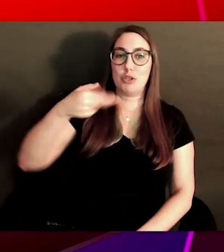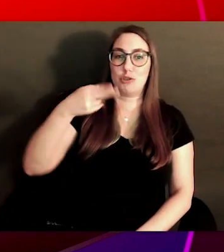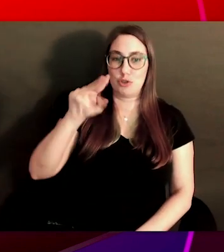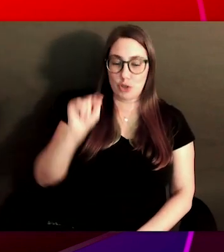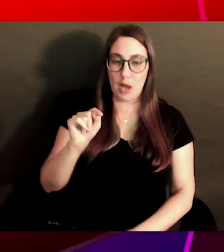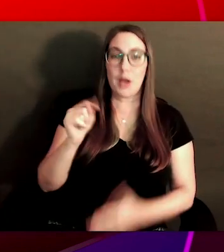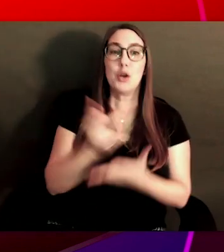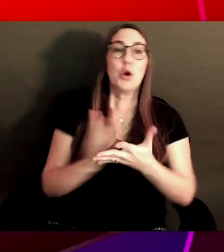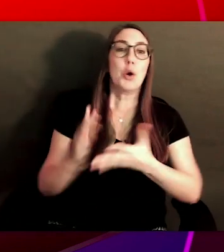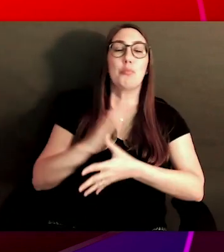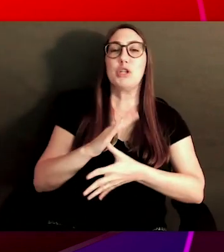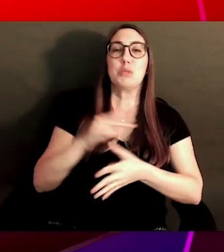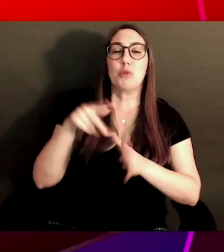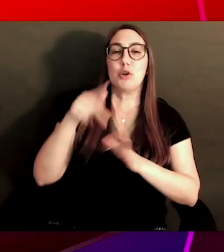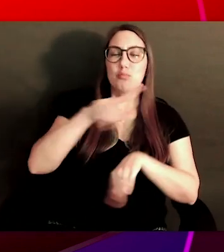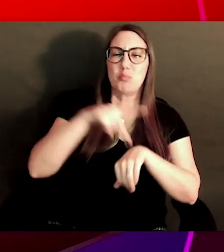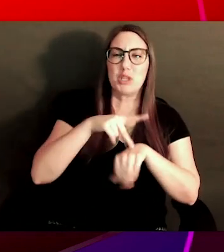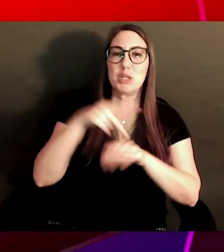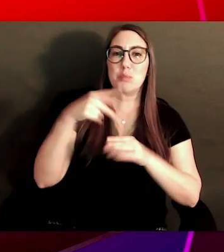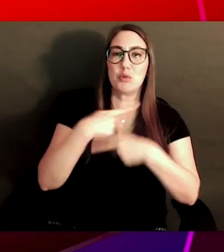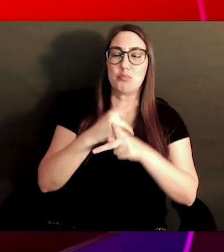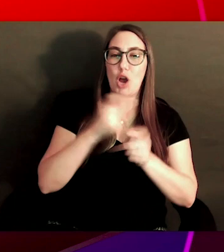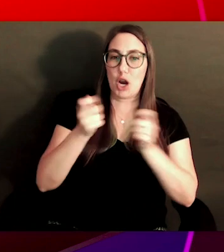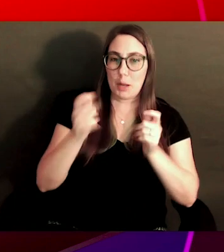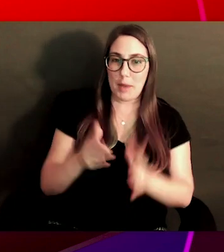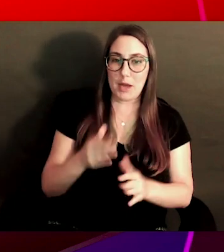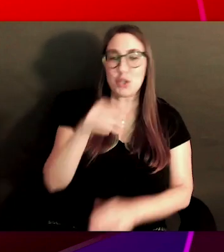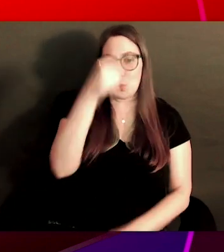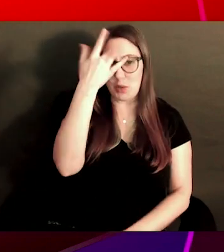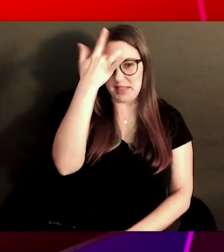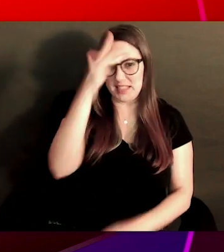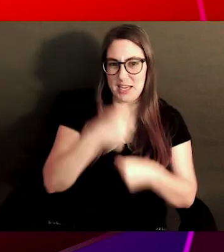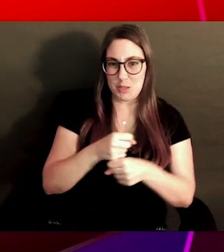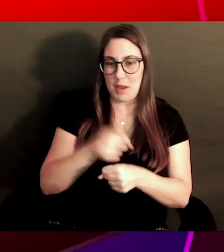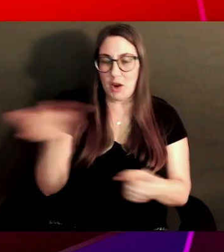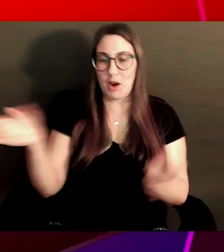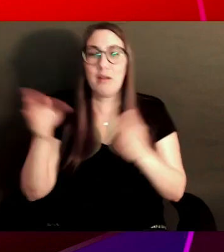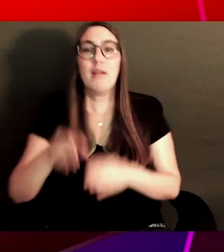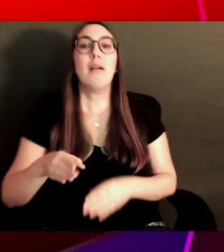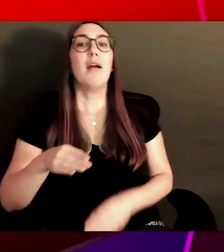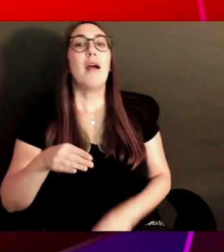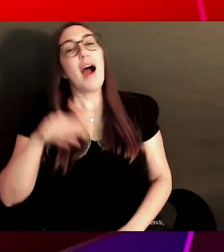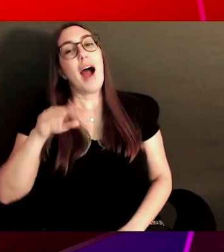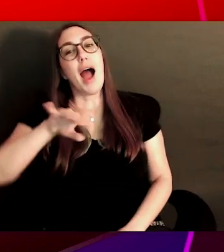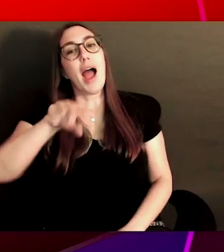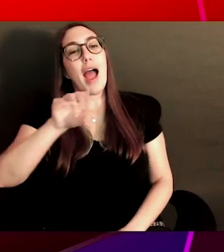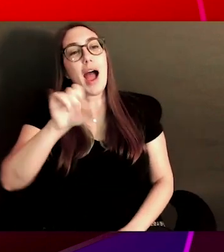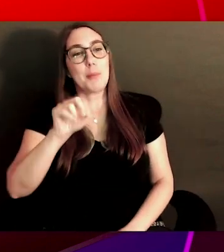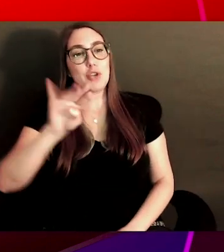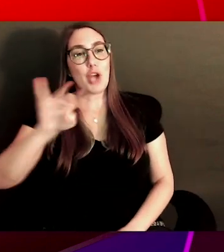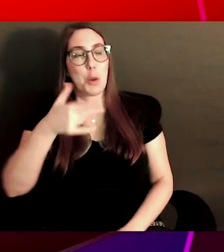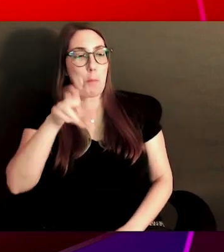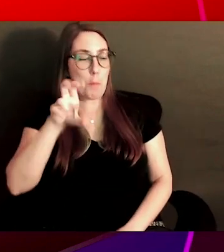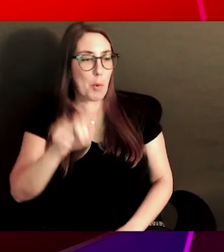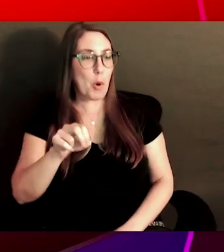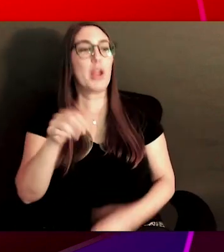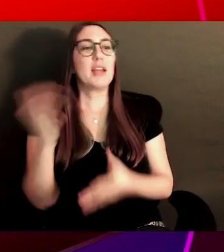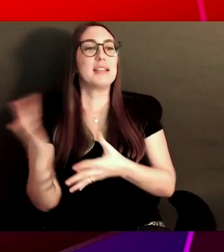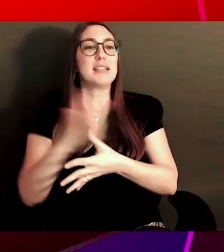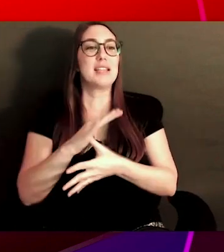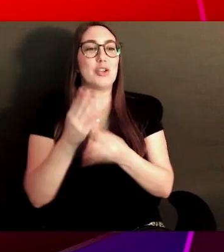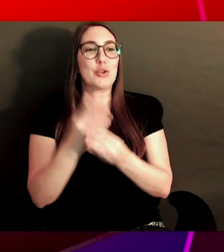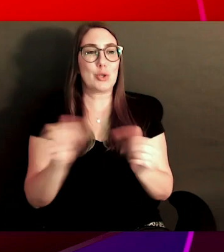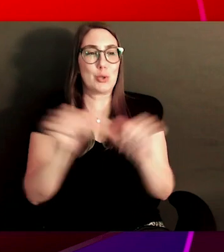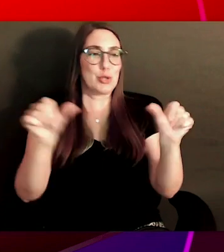manager with SageMaker. Okay, and my name is Sean Morgan. I'm a senior machine learning solutions architect here at AWS. And let us